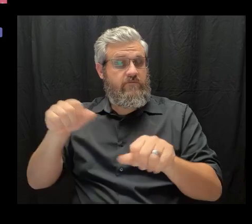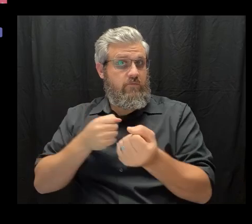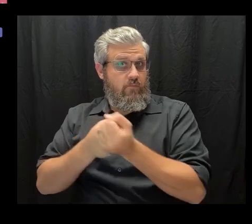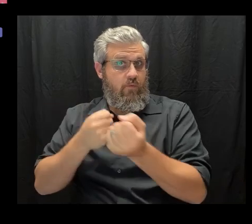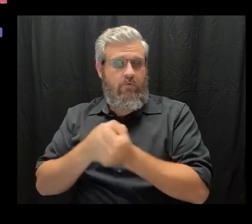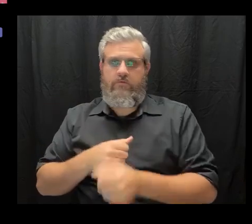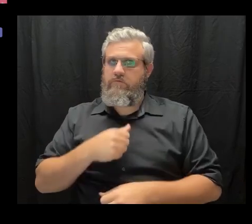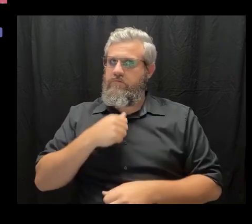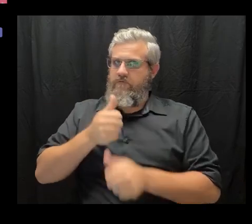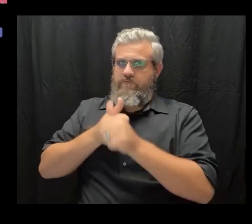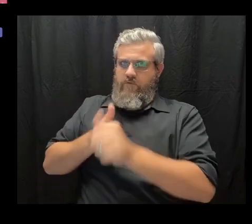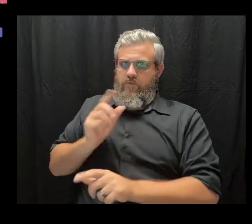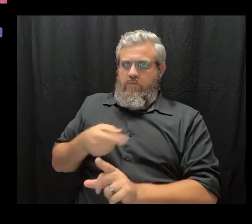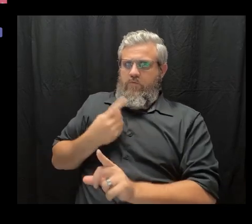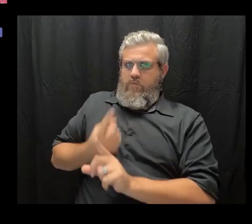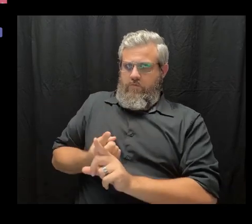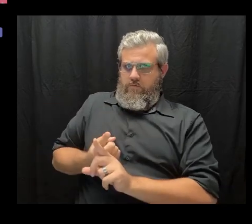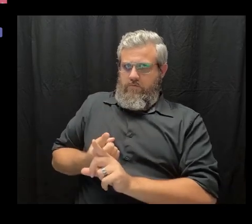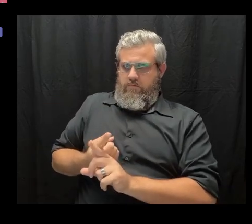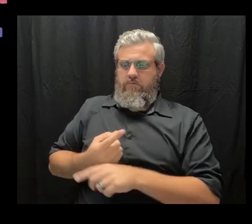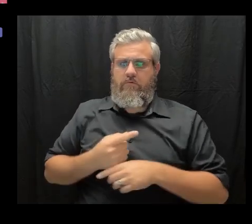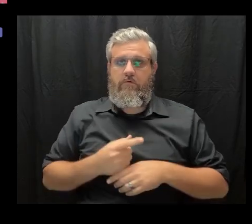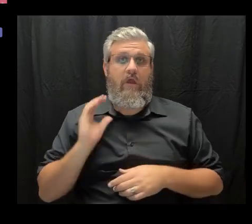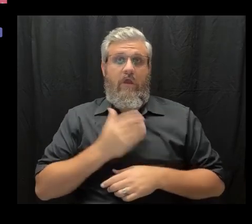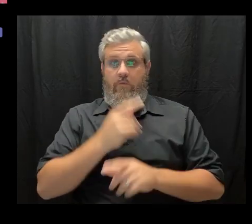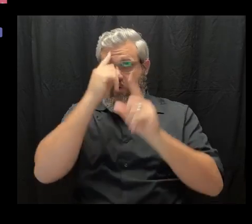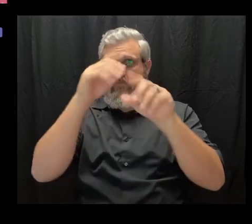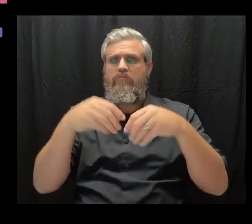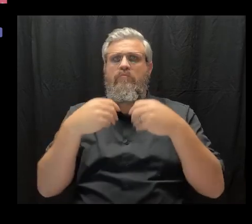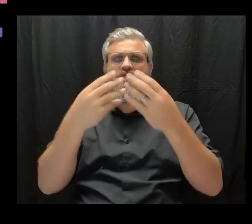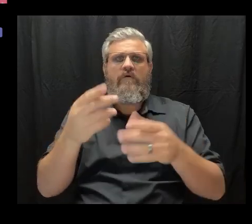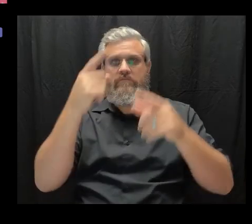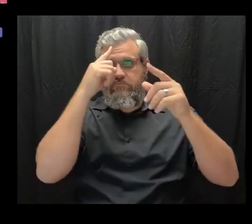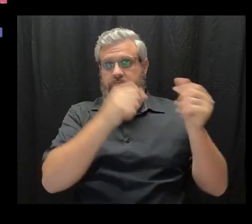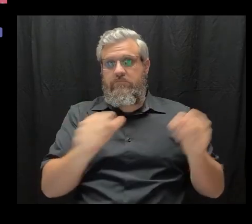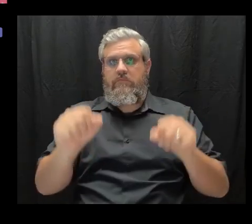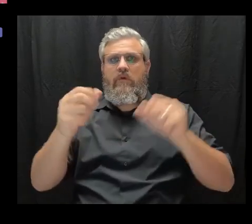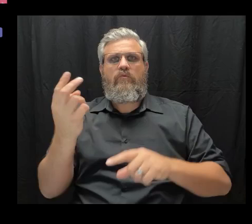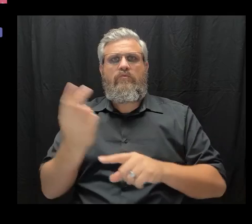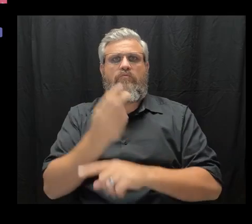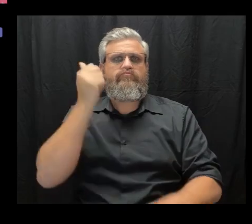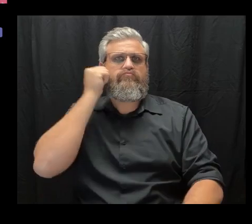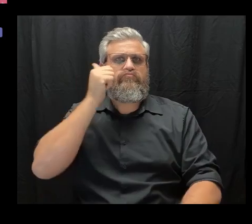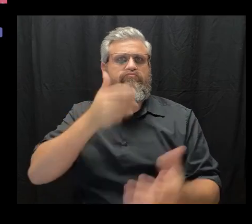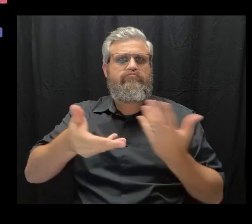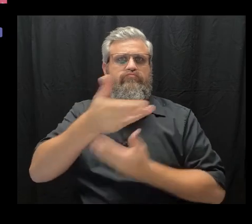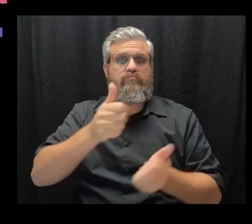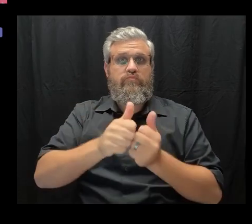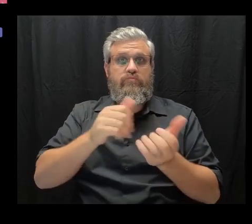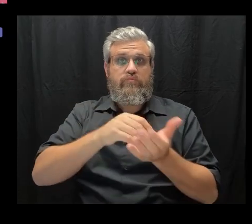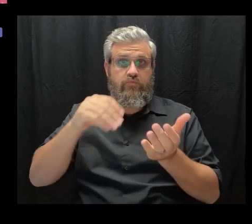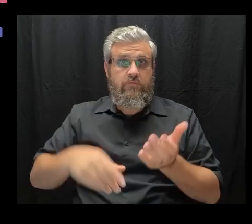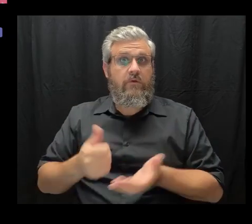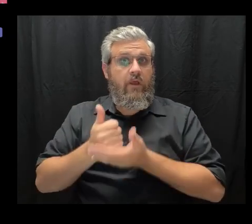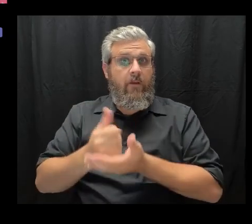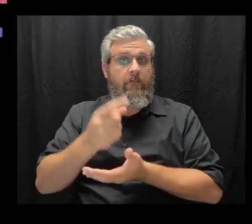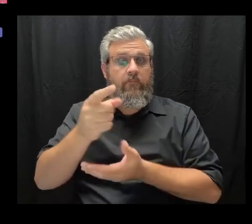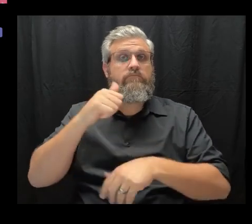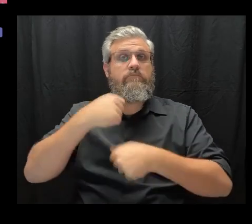goal is to provide practical strategies that you can integrate into your daily work with students, helping you create a calm,